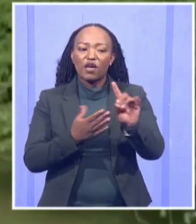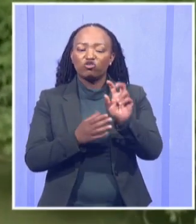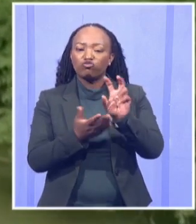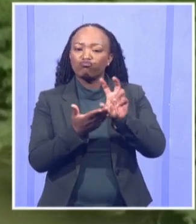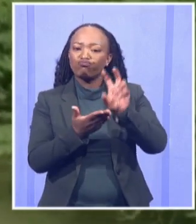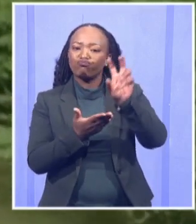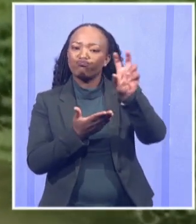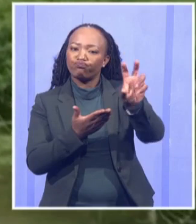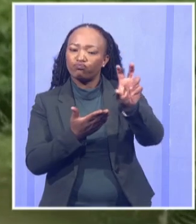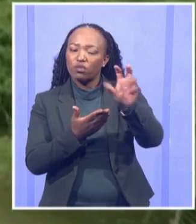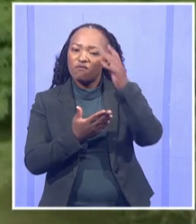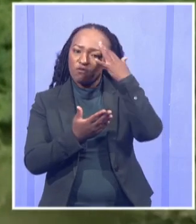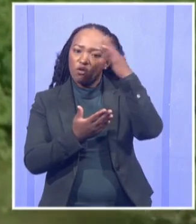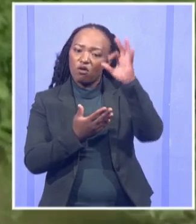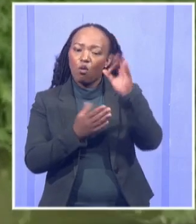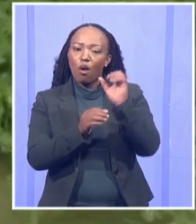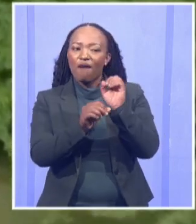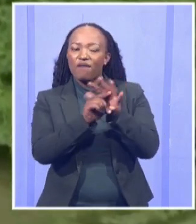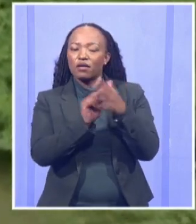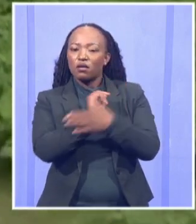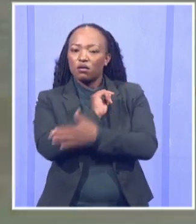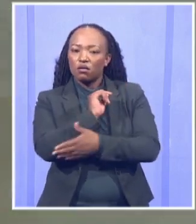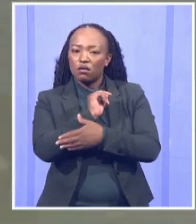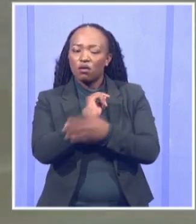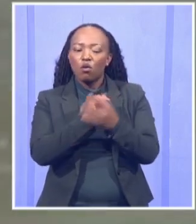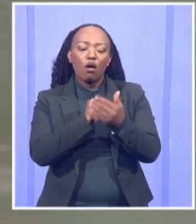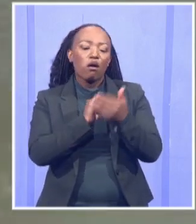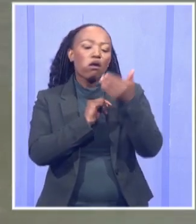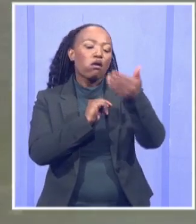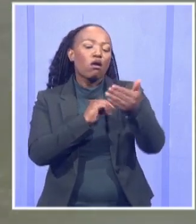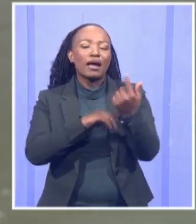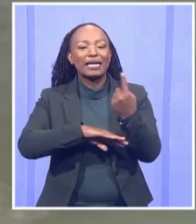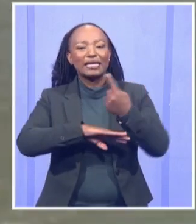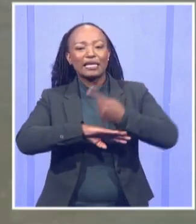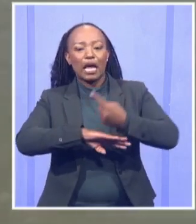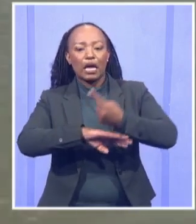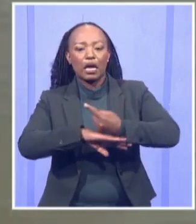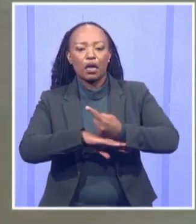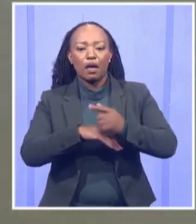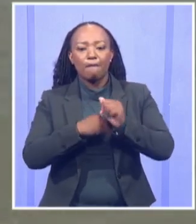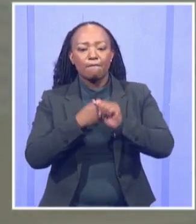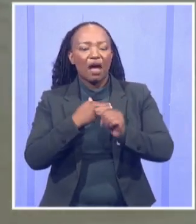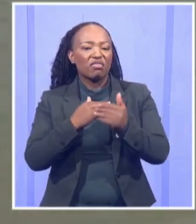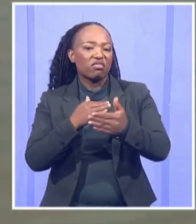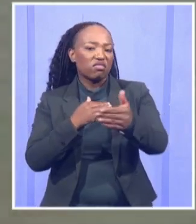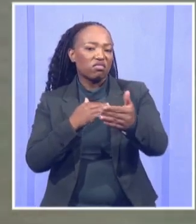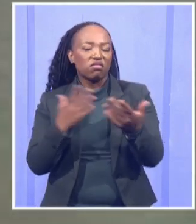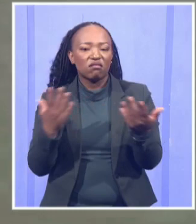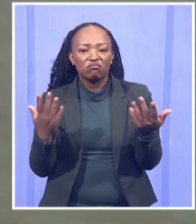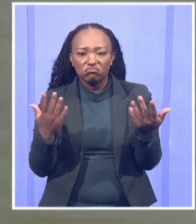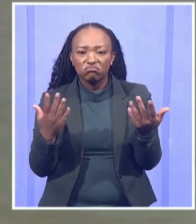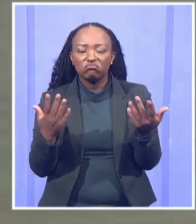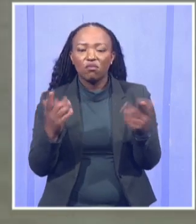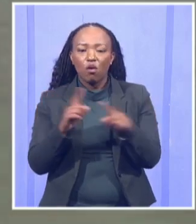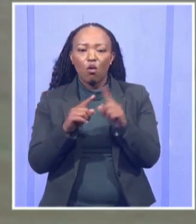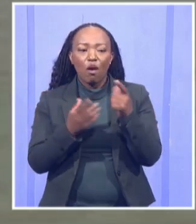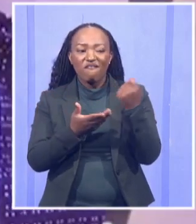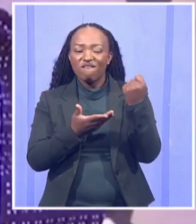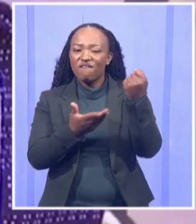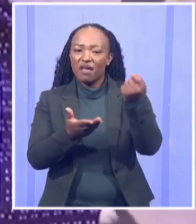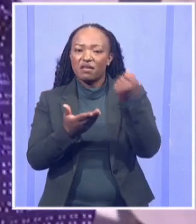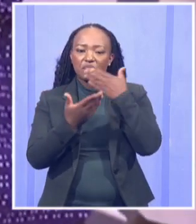of affected countries within several days. That's to the many months that are normal with more traditional funding